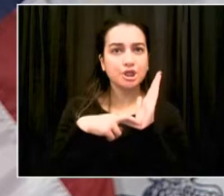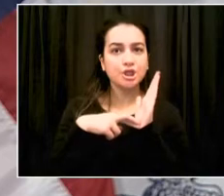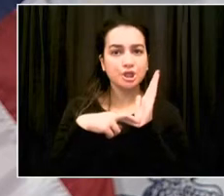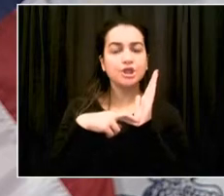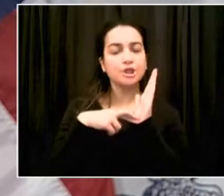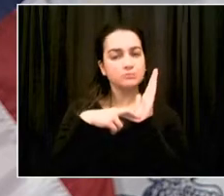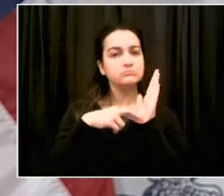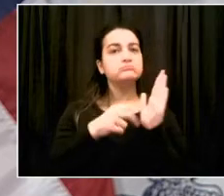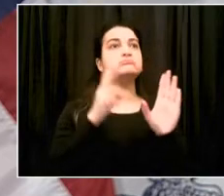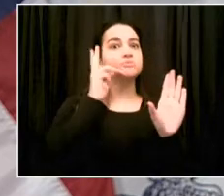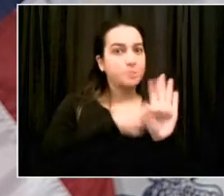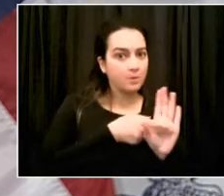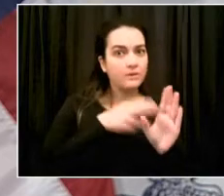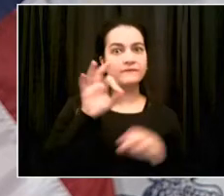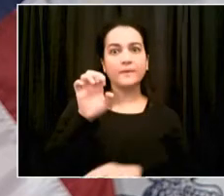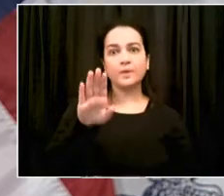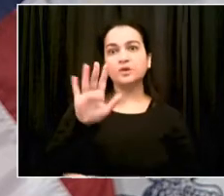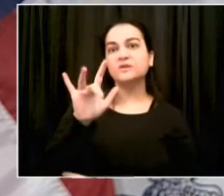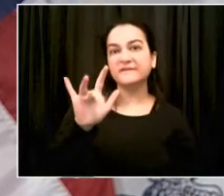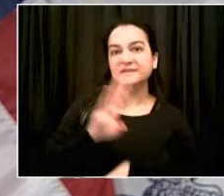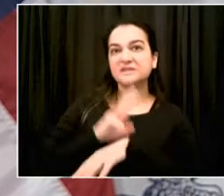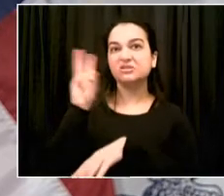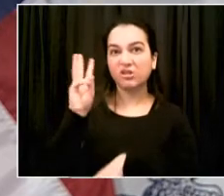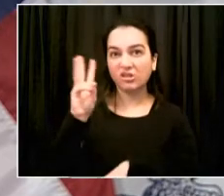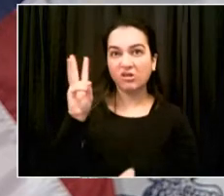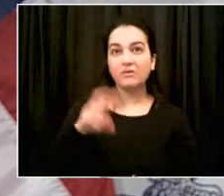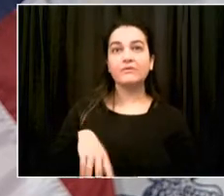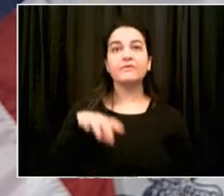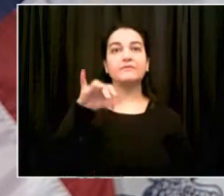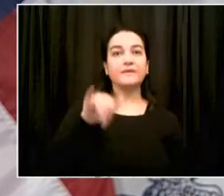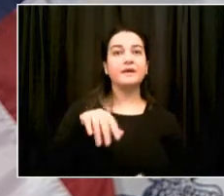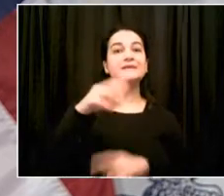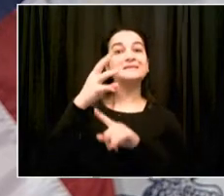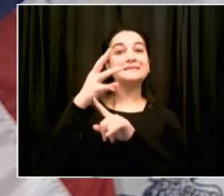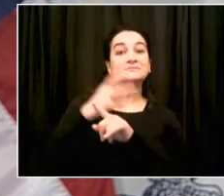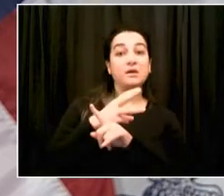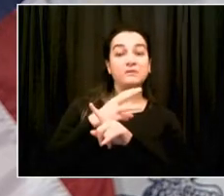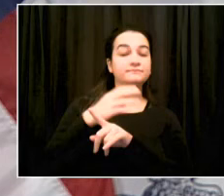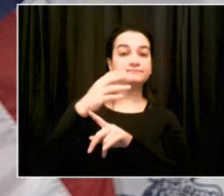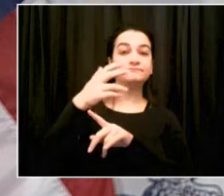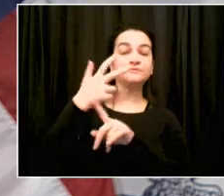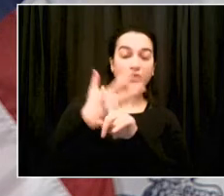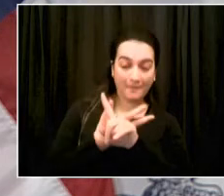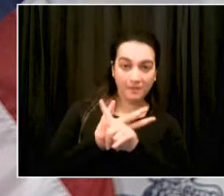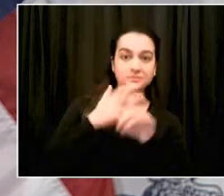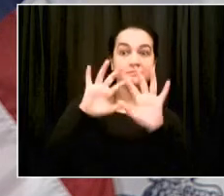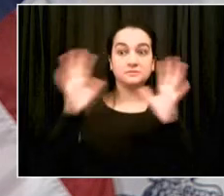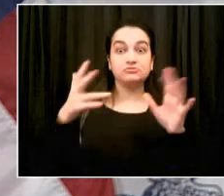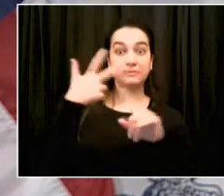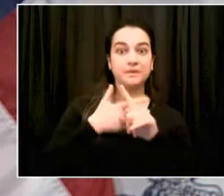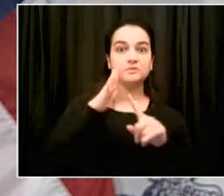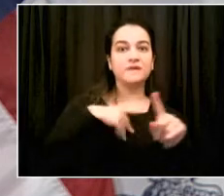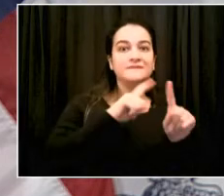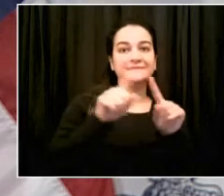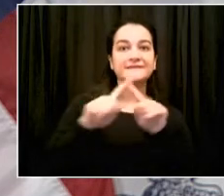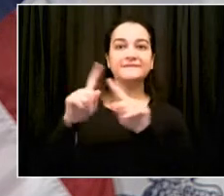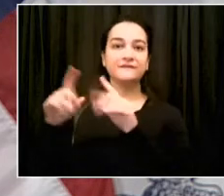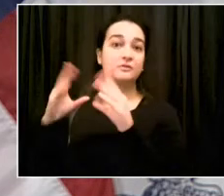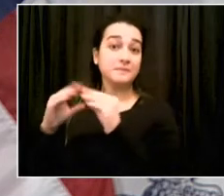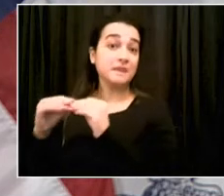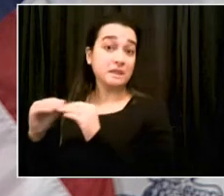stop having to focus on the coronavirus, we're going to be talking about climate change. We're going to be talking about global warming, the threat posed to all of